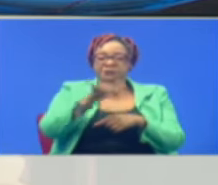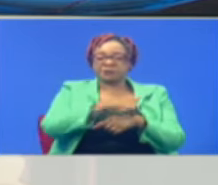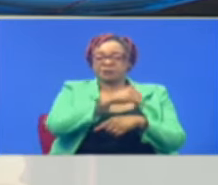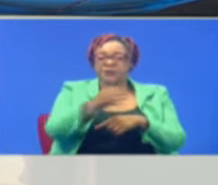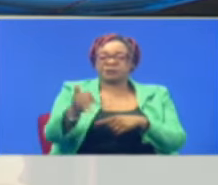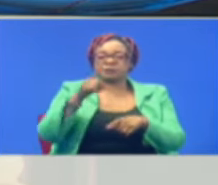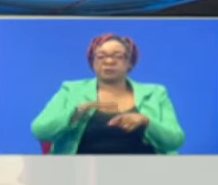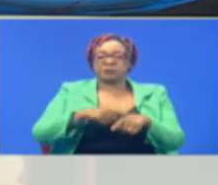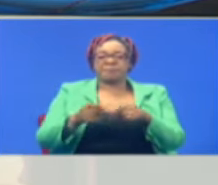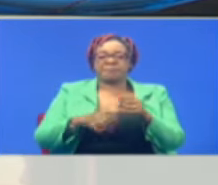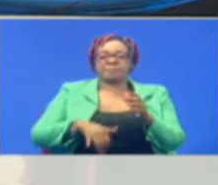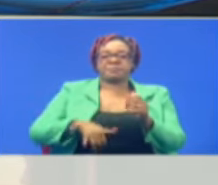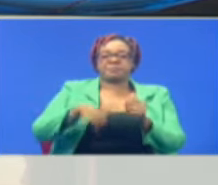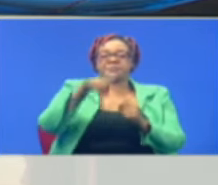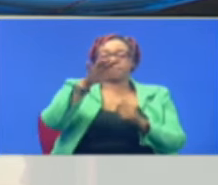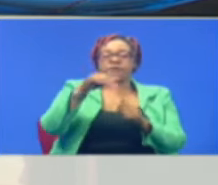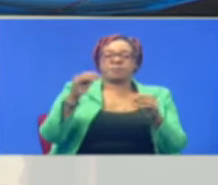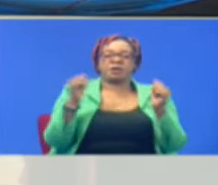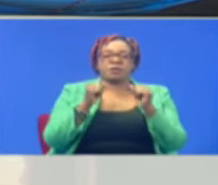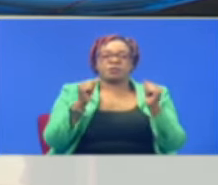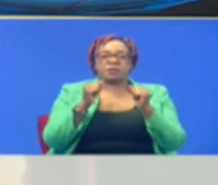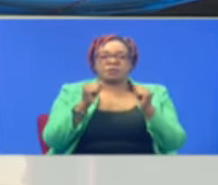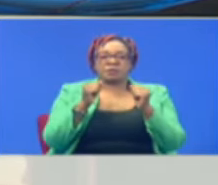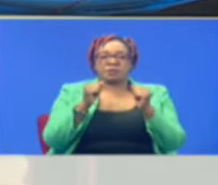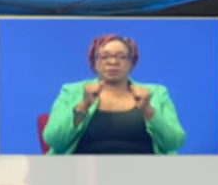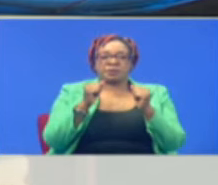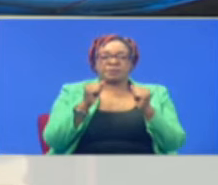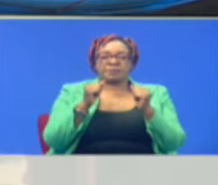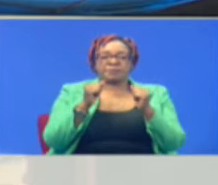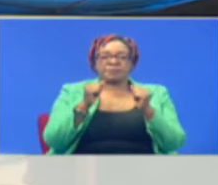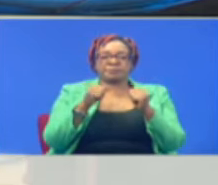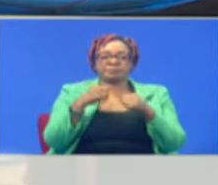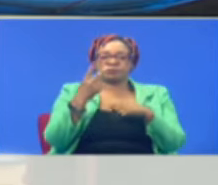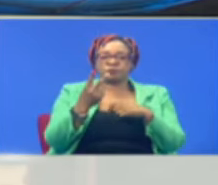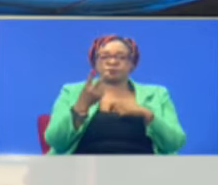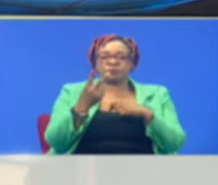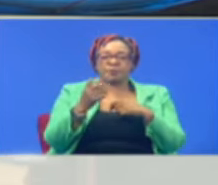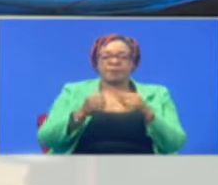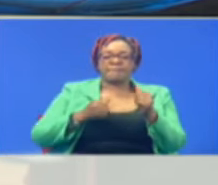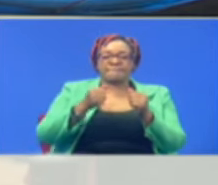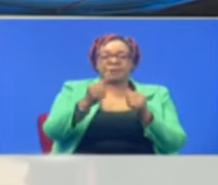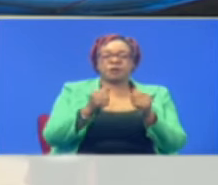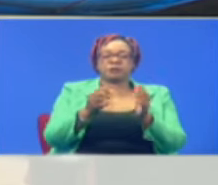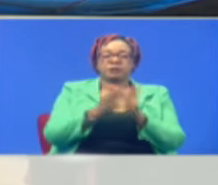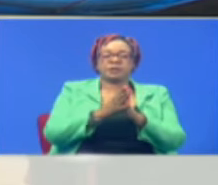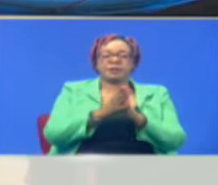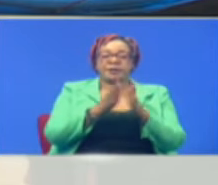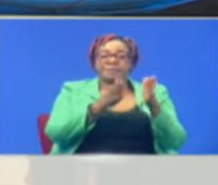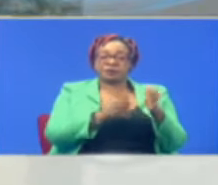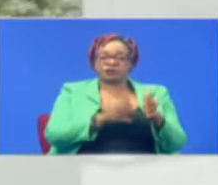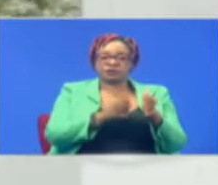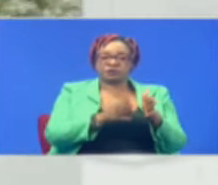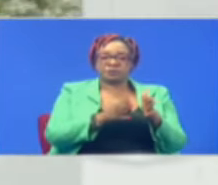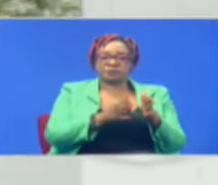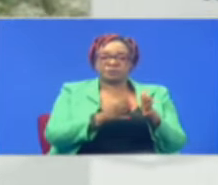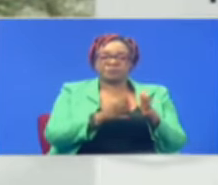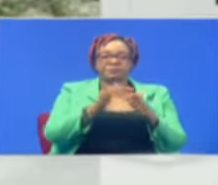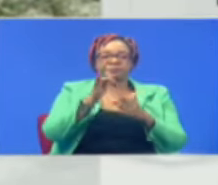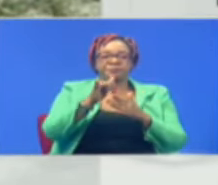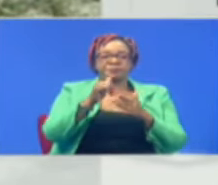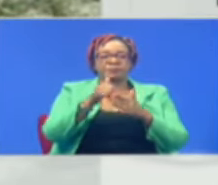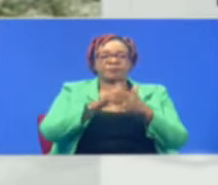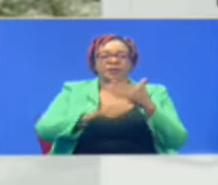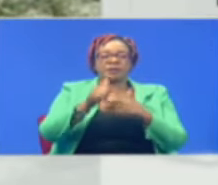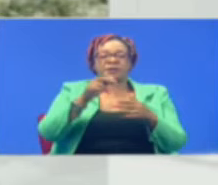takeoff from Nanyuki Civil Airport. The two are a pilot and a passenger. The aircraft, which is under the National